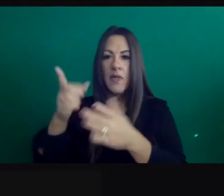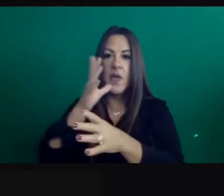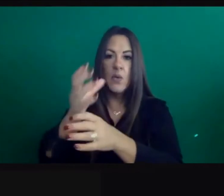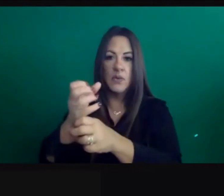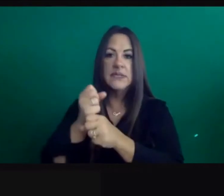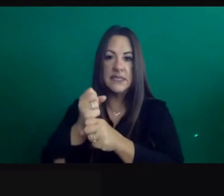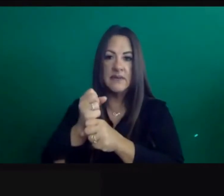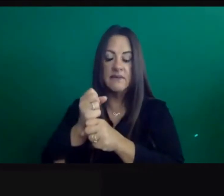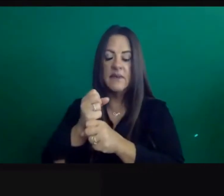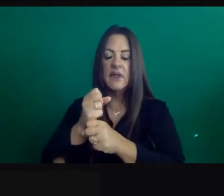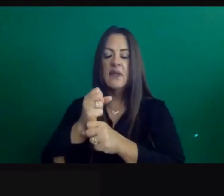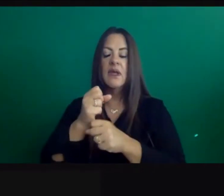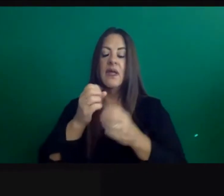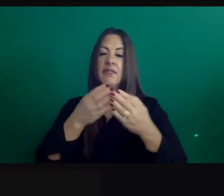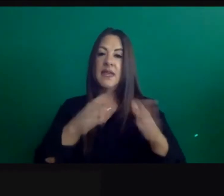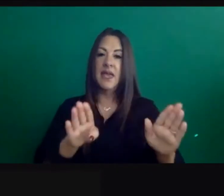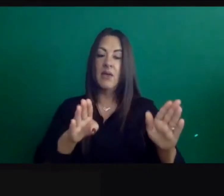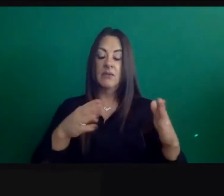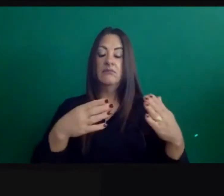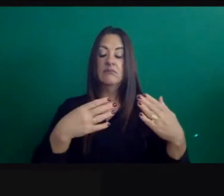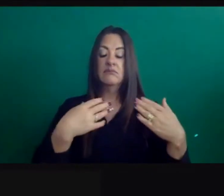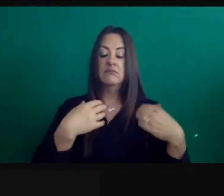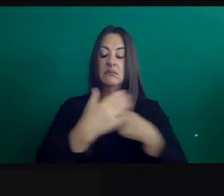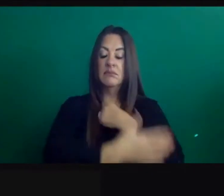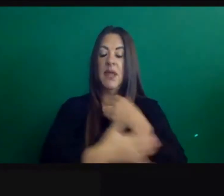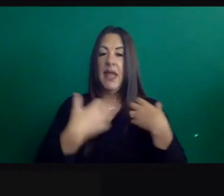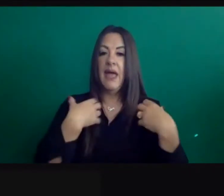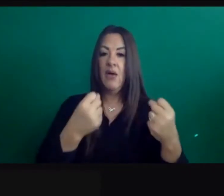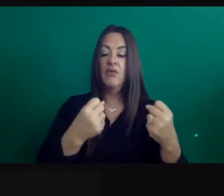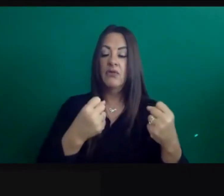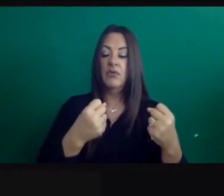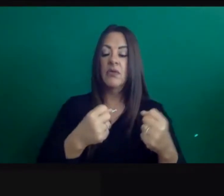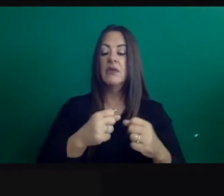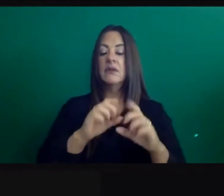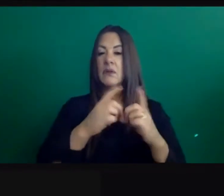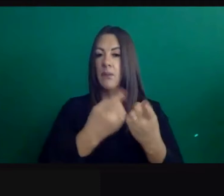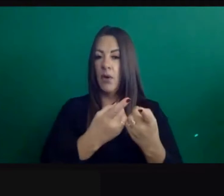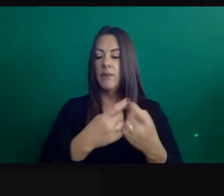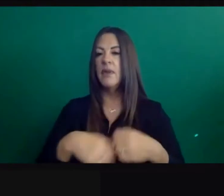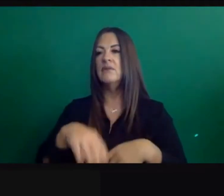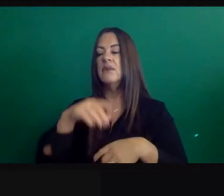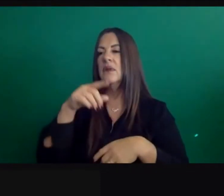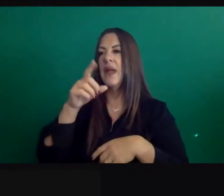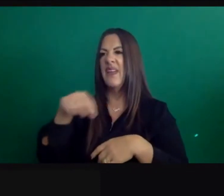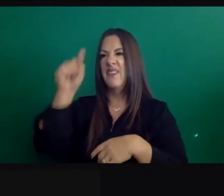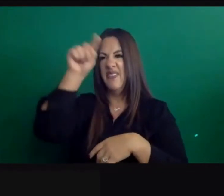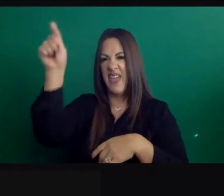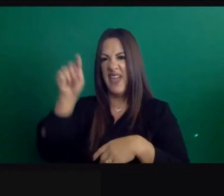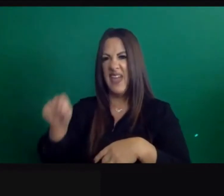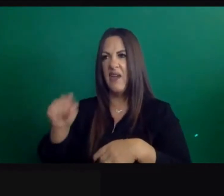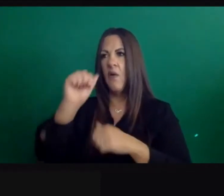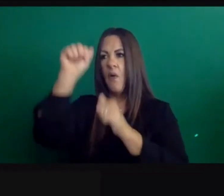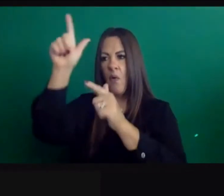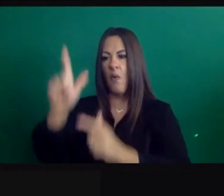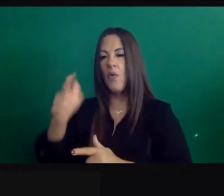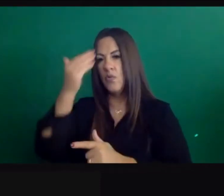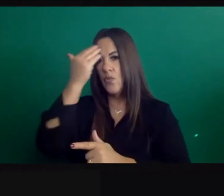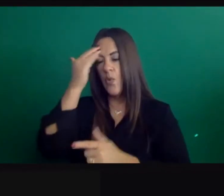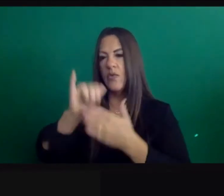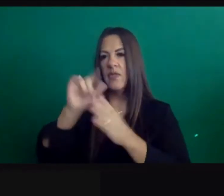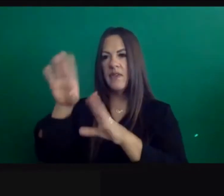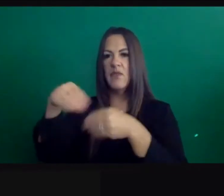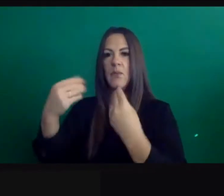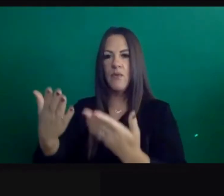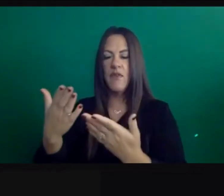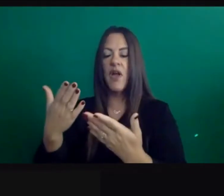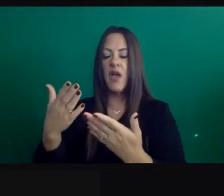the county health departments, but all entities that are providing vaccines. We know that this is a partnership between local public